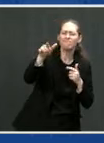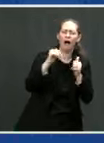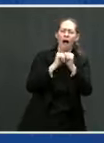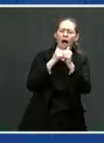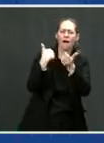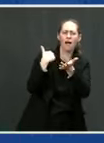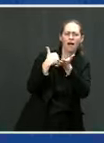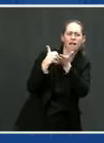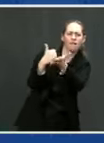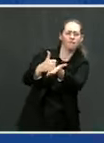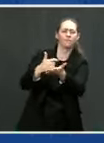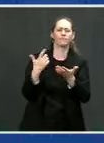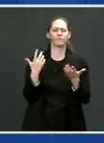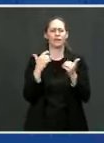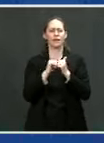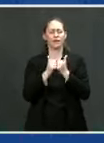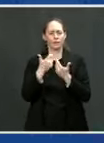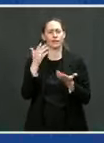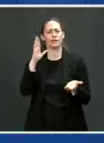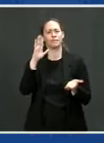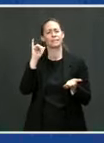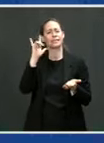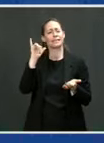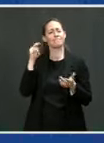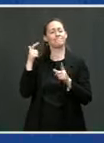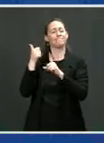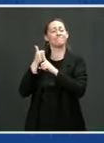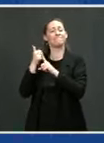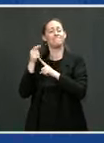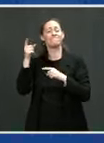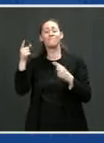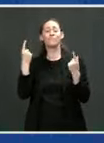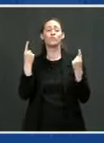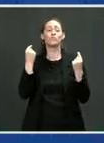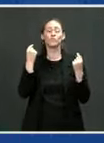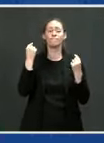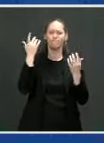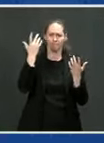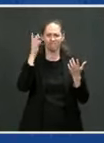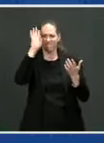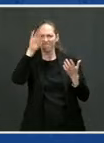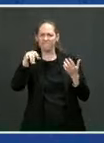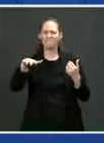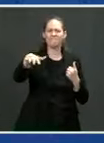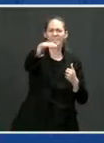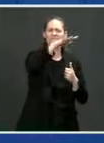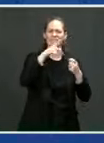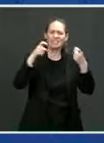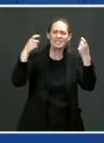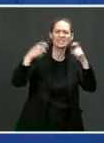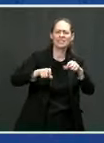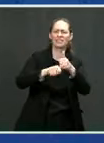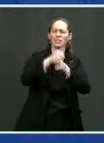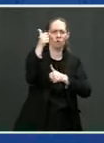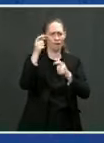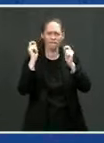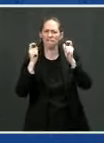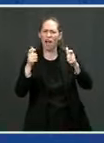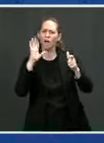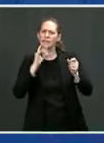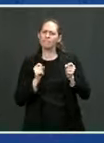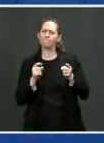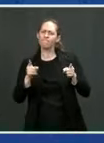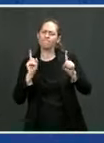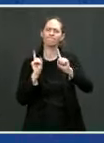Billy running towards danger. A reflex, as natural and as automatic